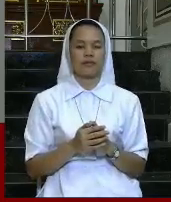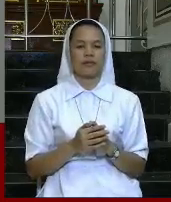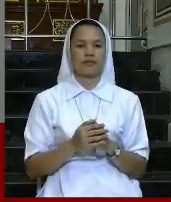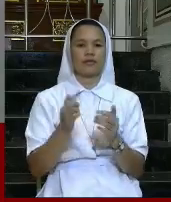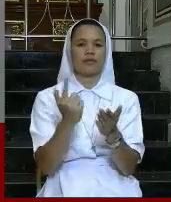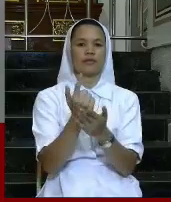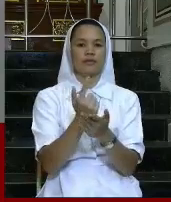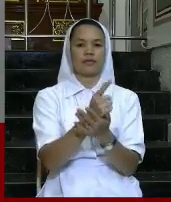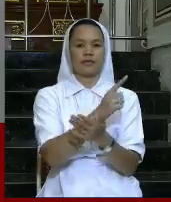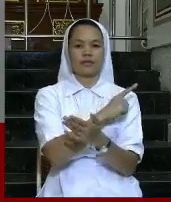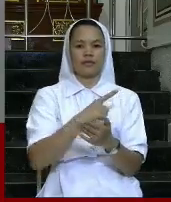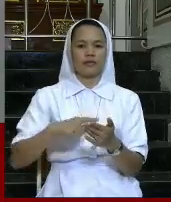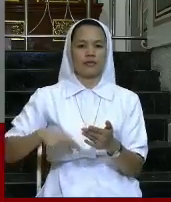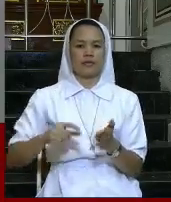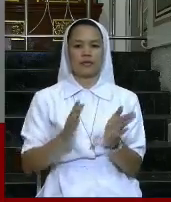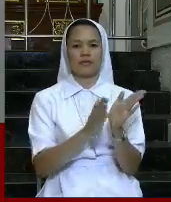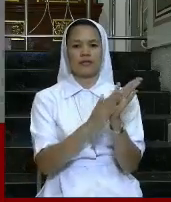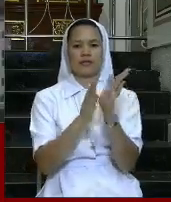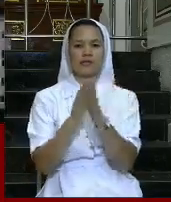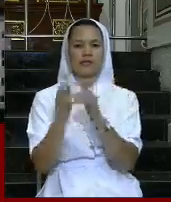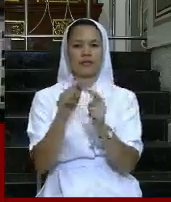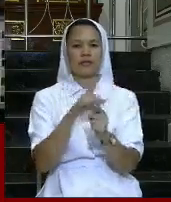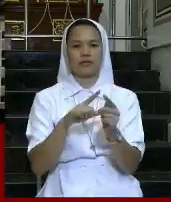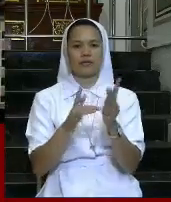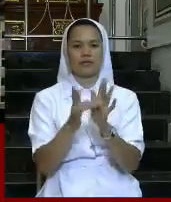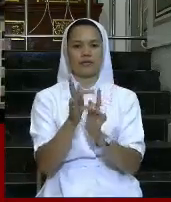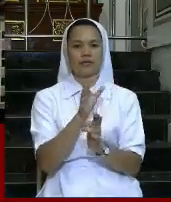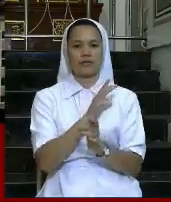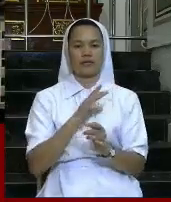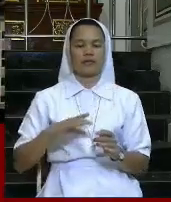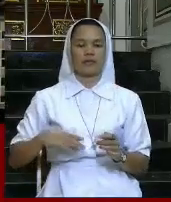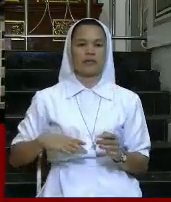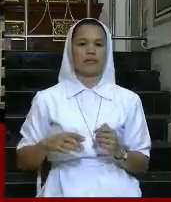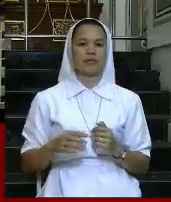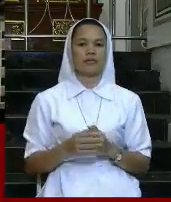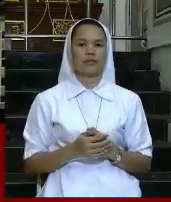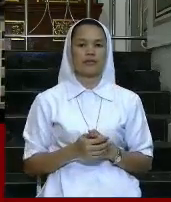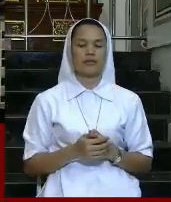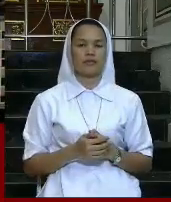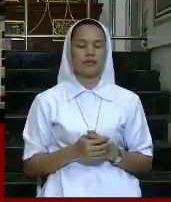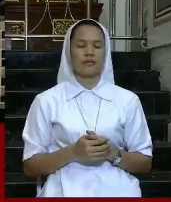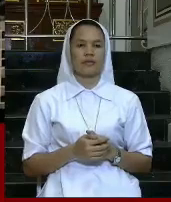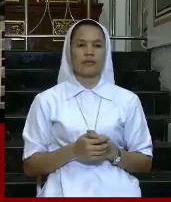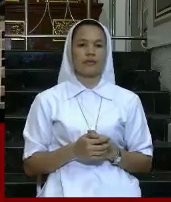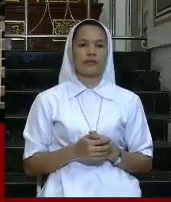The Gospel of the Lord. Praise to you, Lord Jesus Christ.